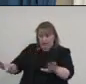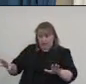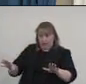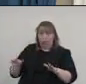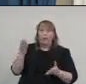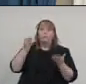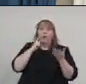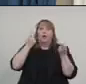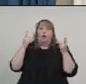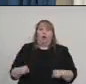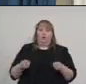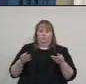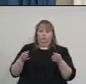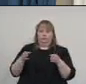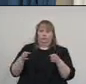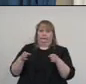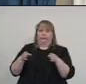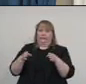Should be unmuted.